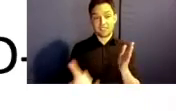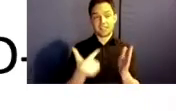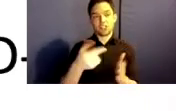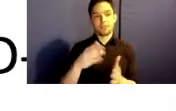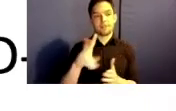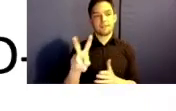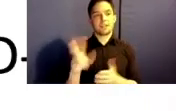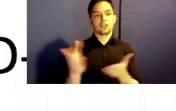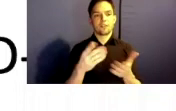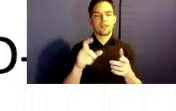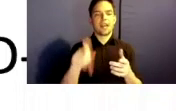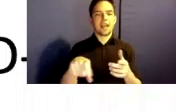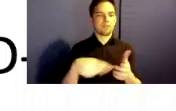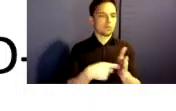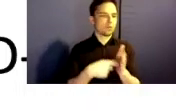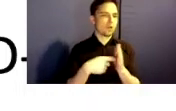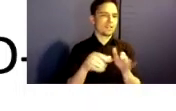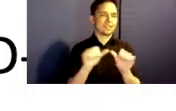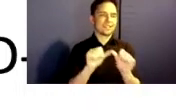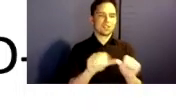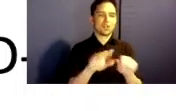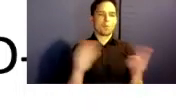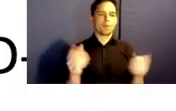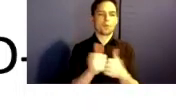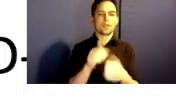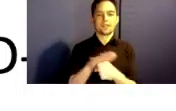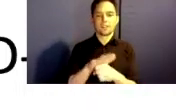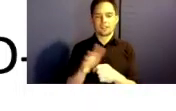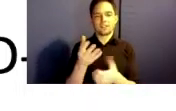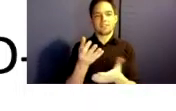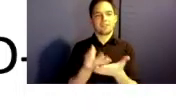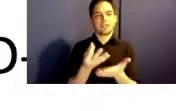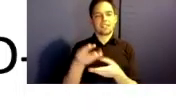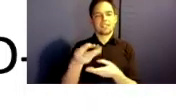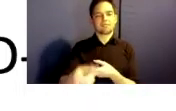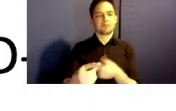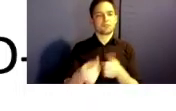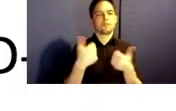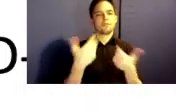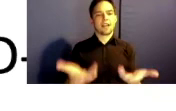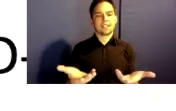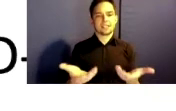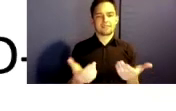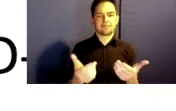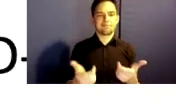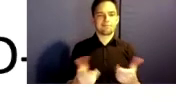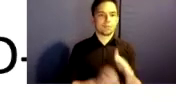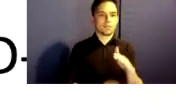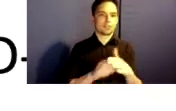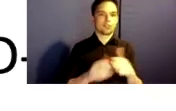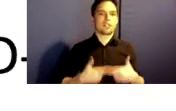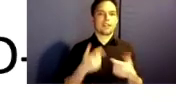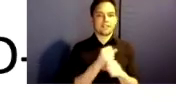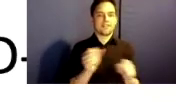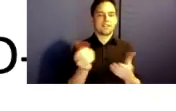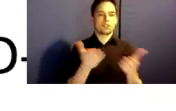open with sufficient staffing and funding to provide the essential life-saving services